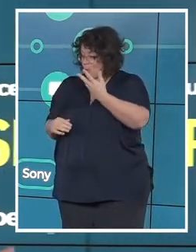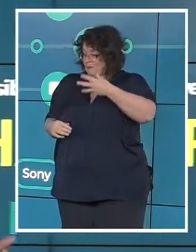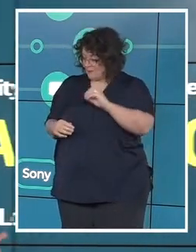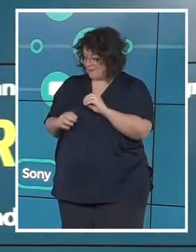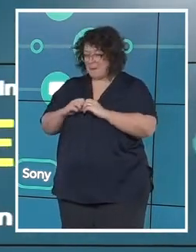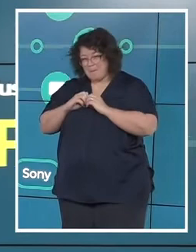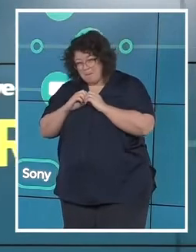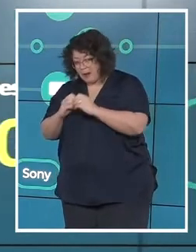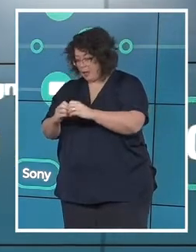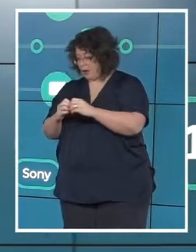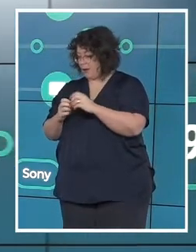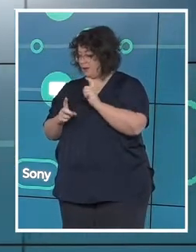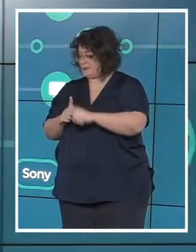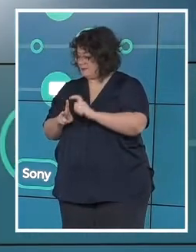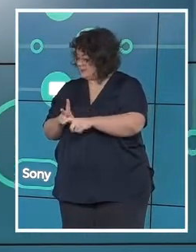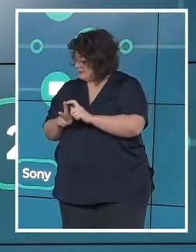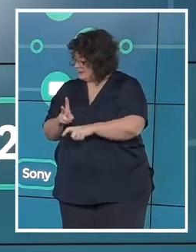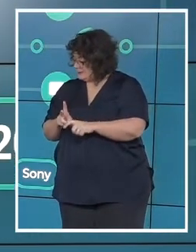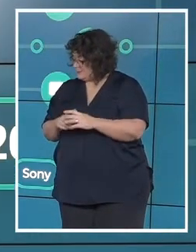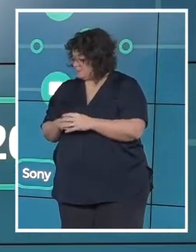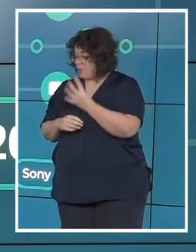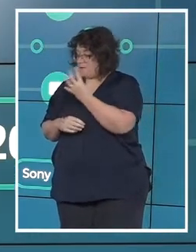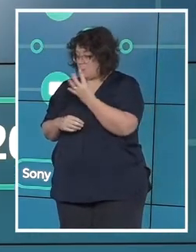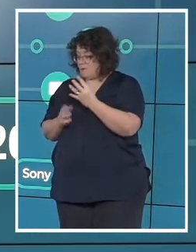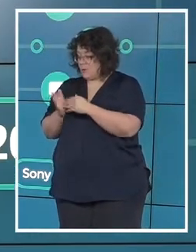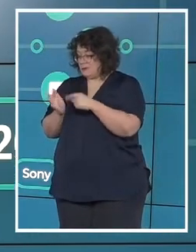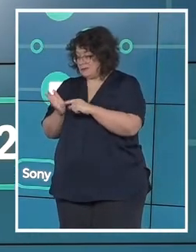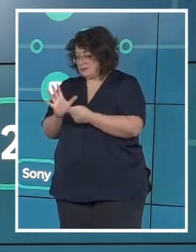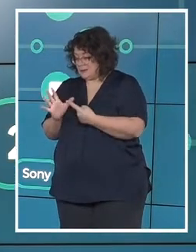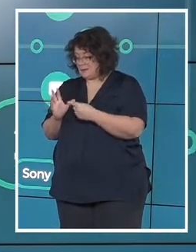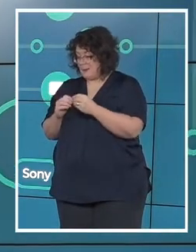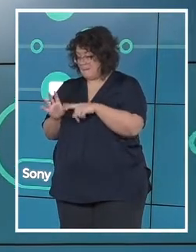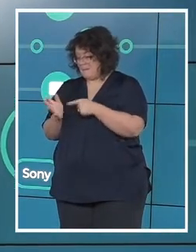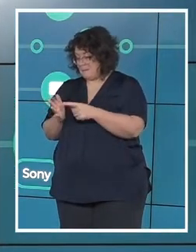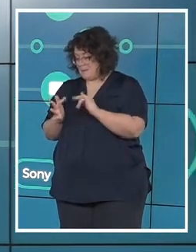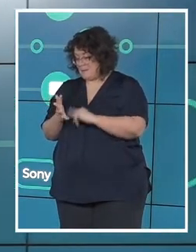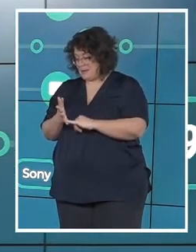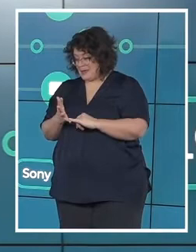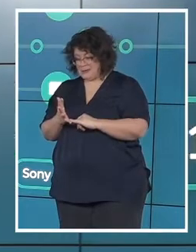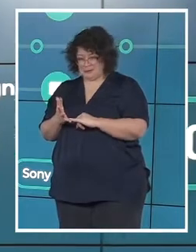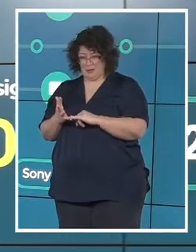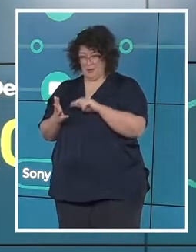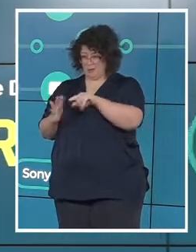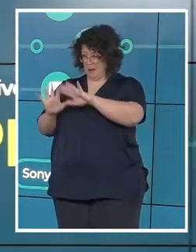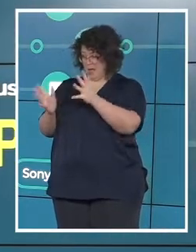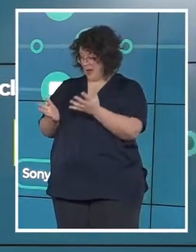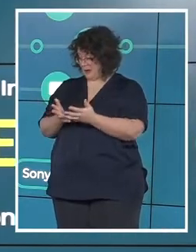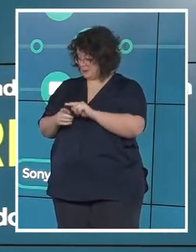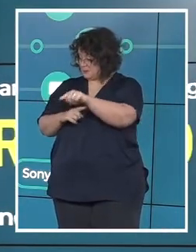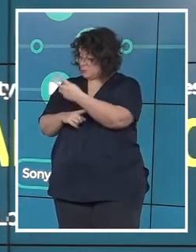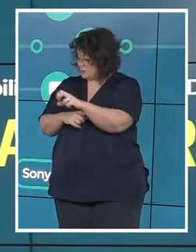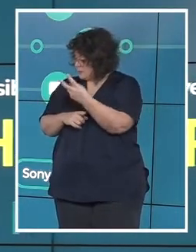on the planet in 2020. 90% of that data was generated in the last 2 years. The vast